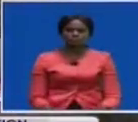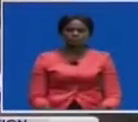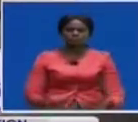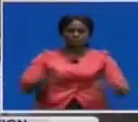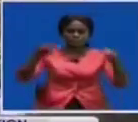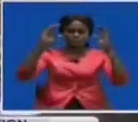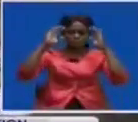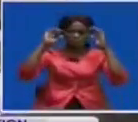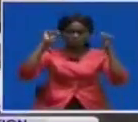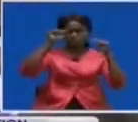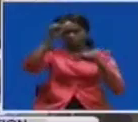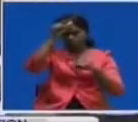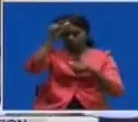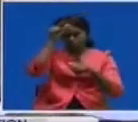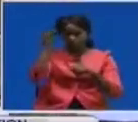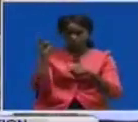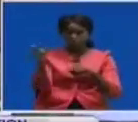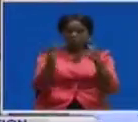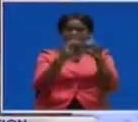President Edgar Lungu in Mwandi district.